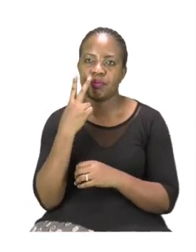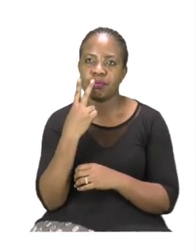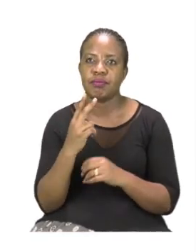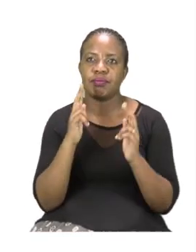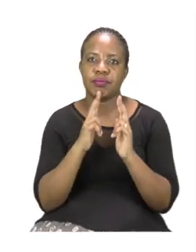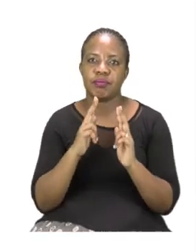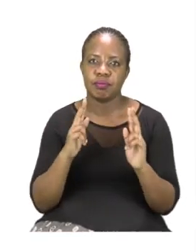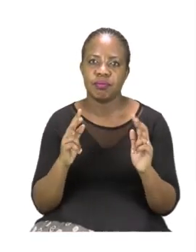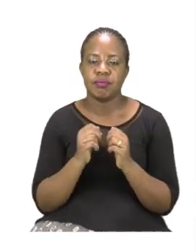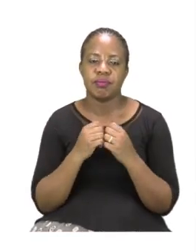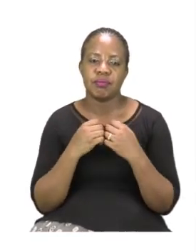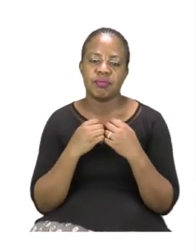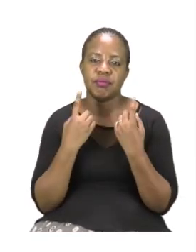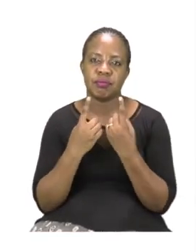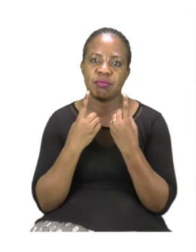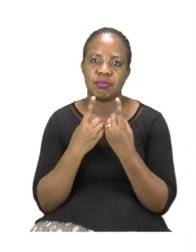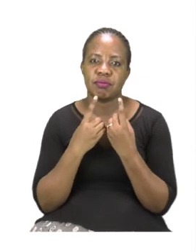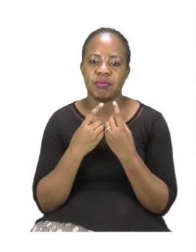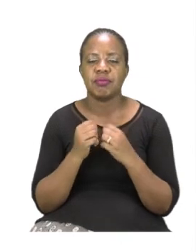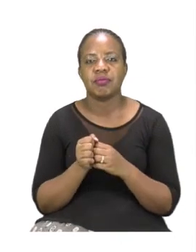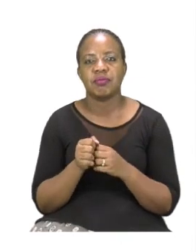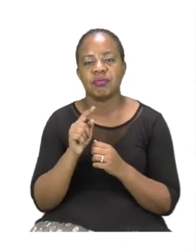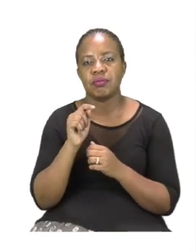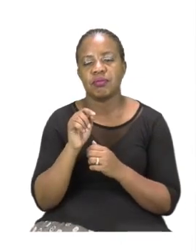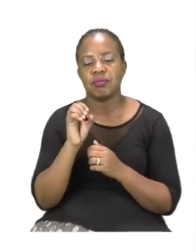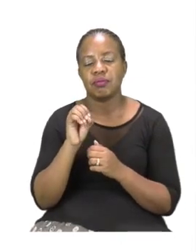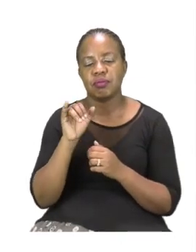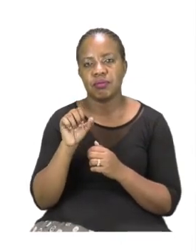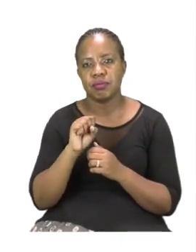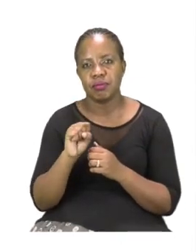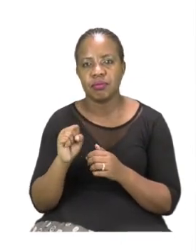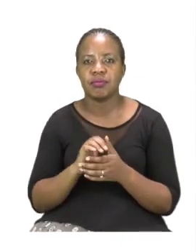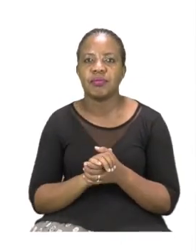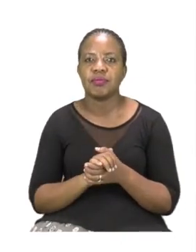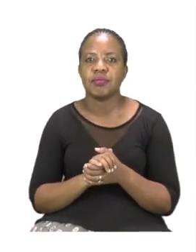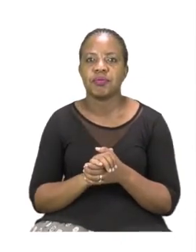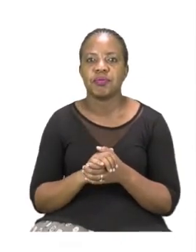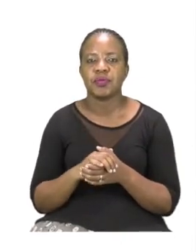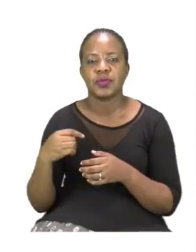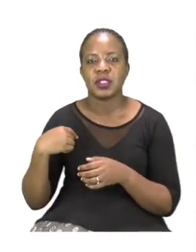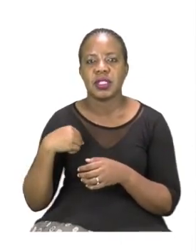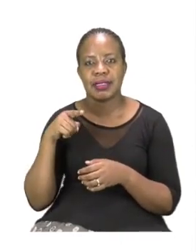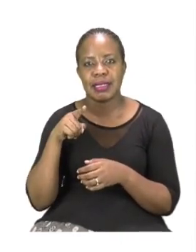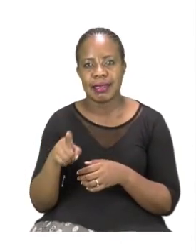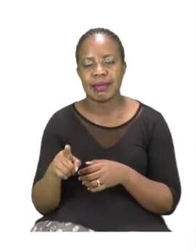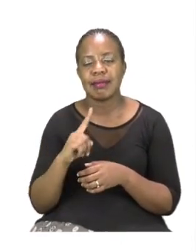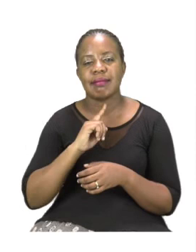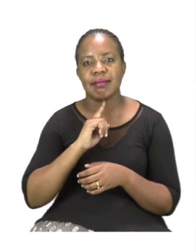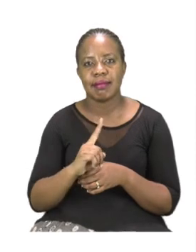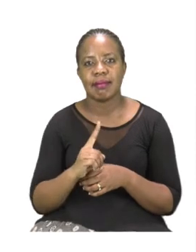says, he is playing with his toys, showing that the